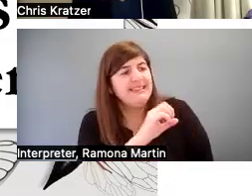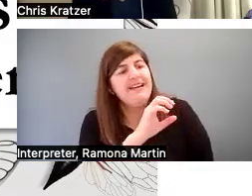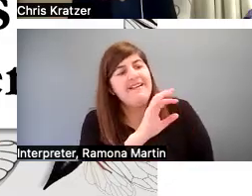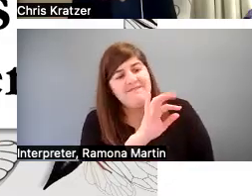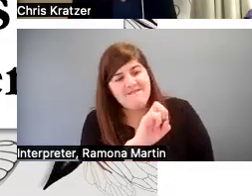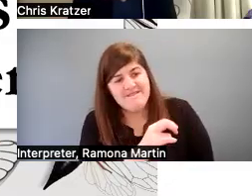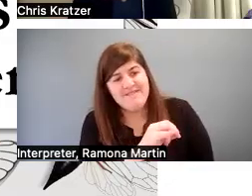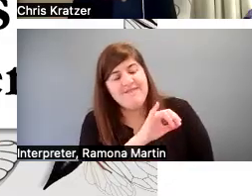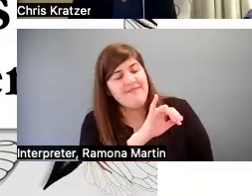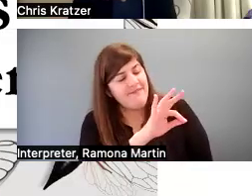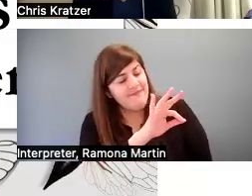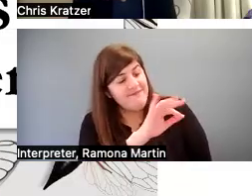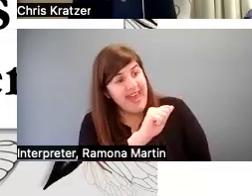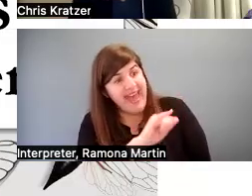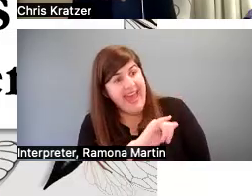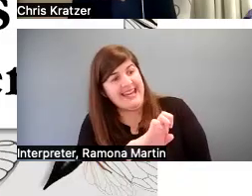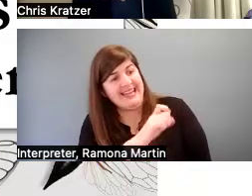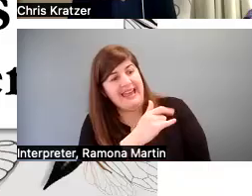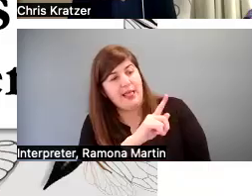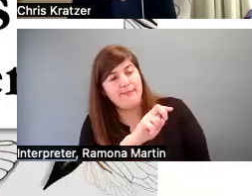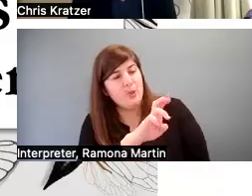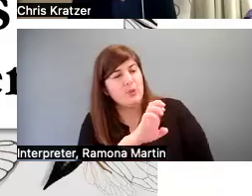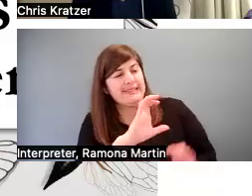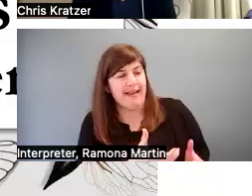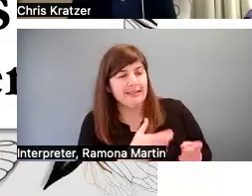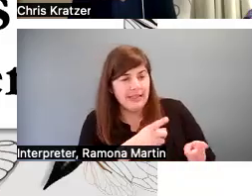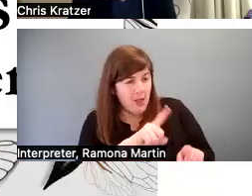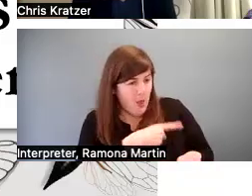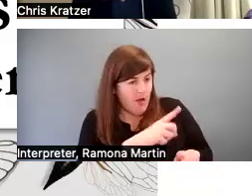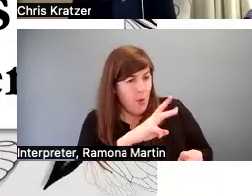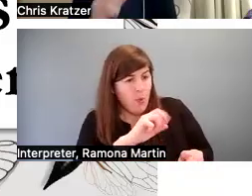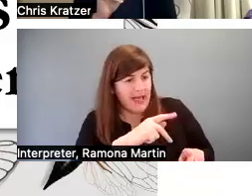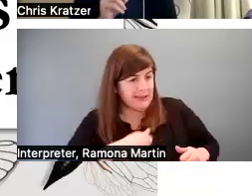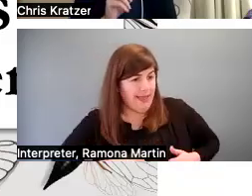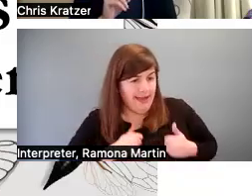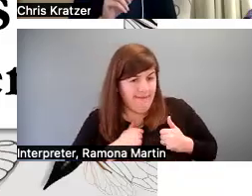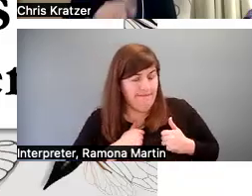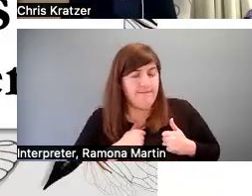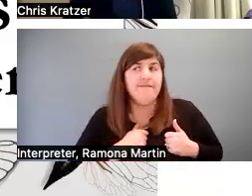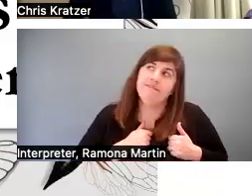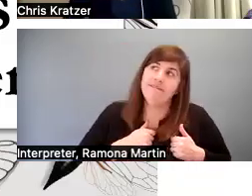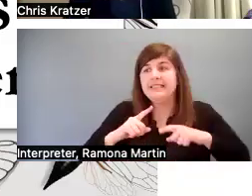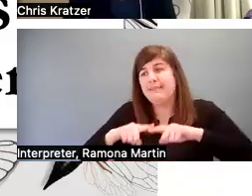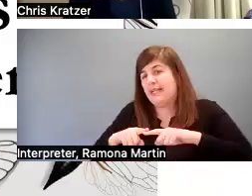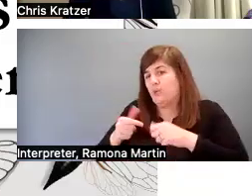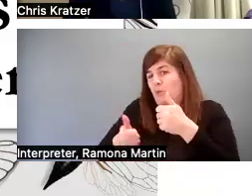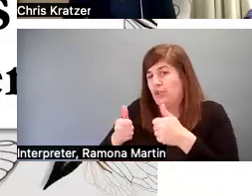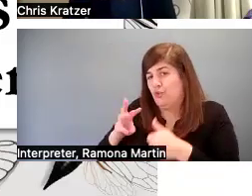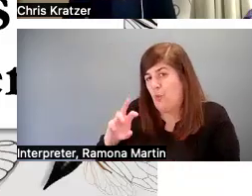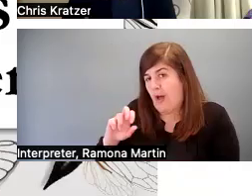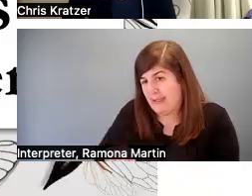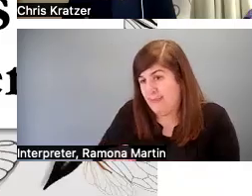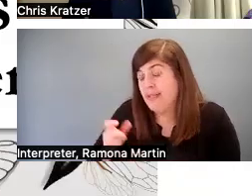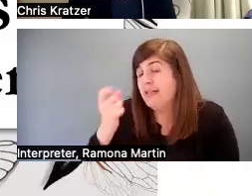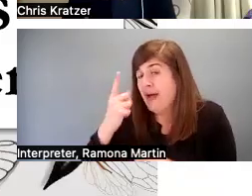wants to know, how long is the lifespan of a wasp? So it depends on the wasp. Um,